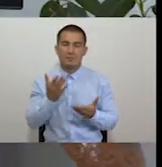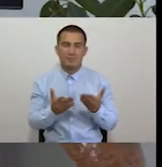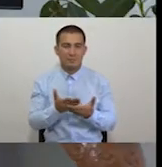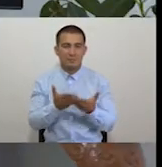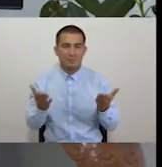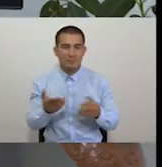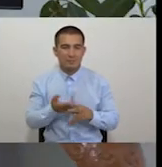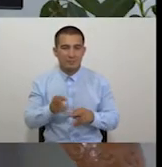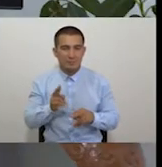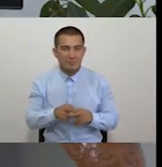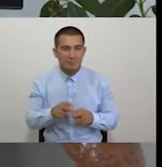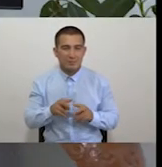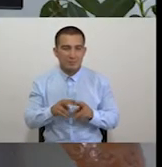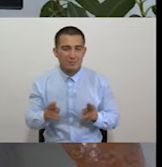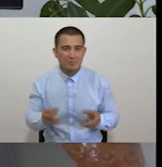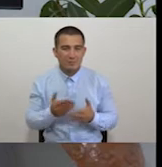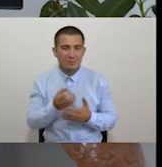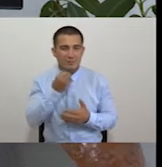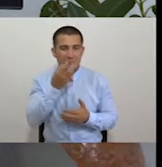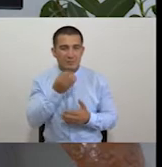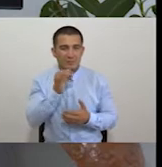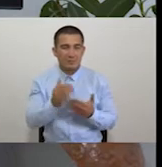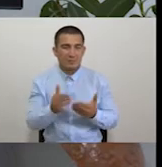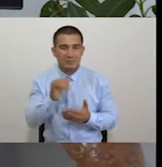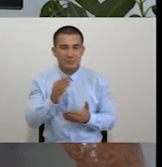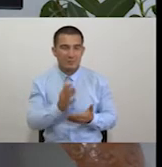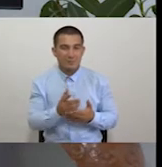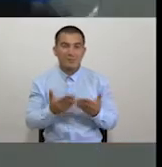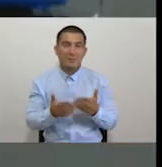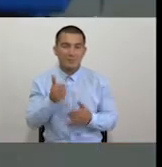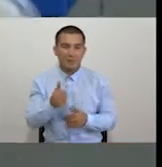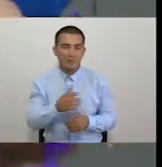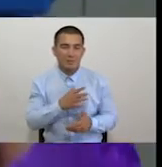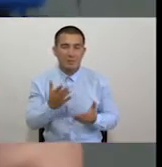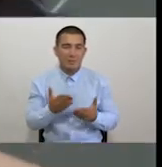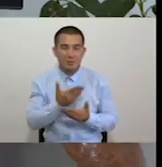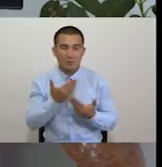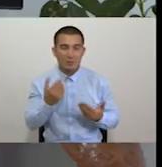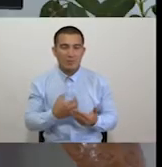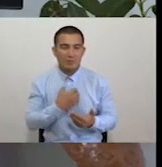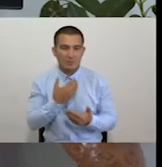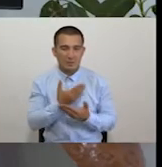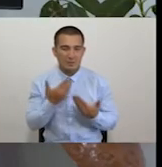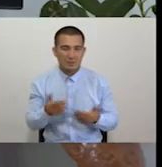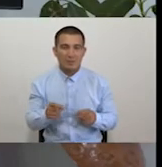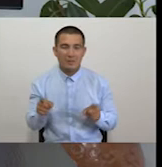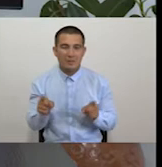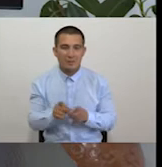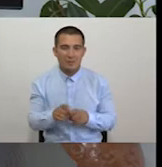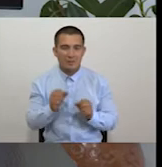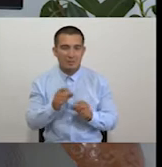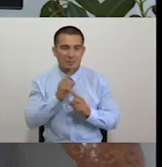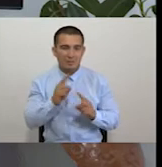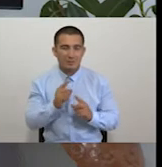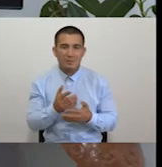Agar sizlarda mana shunday gullar bo'lsa, yaxshi. Agar bo'lmasa, qo'rqinchli joyi yo'q. Mana